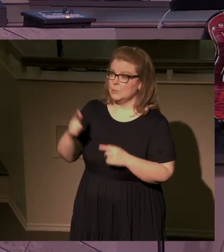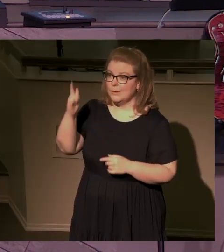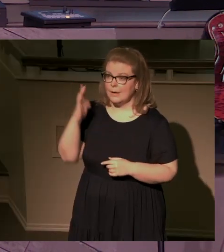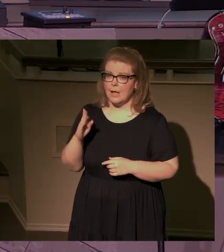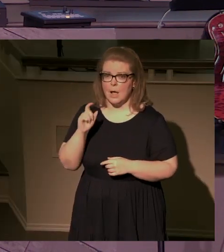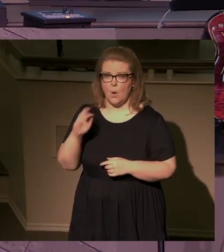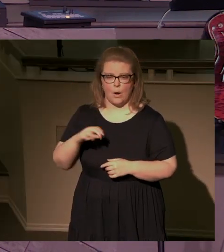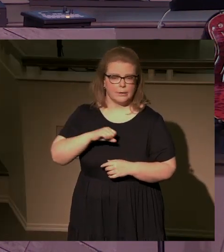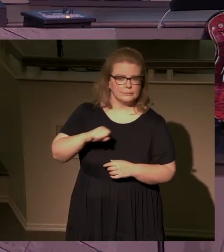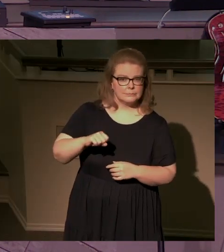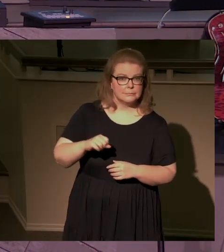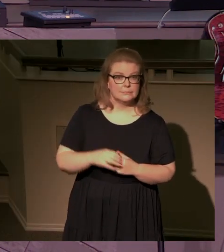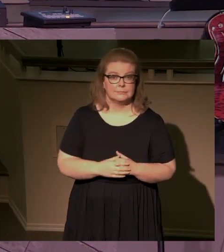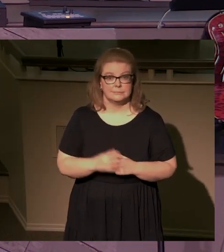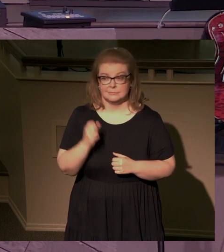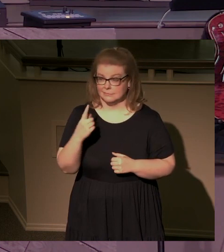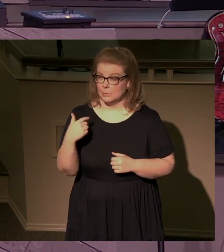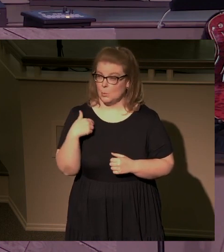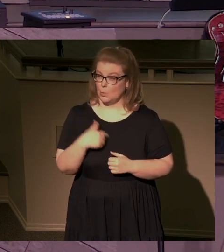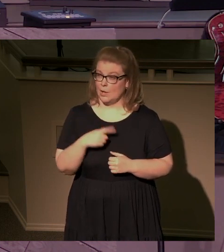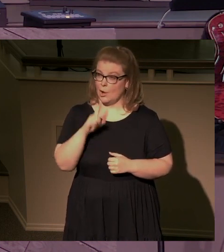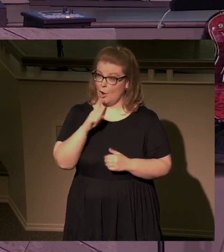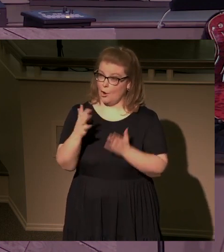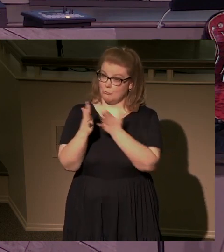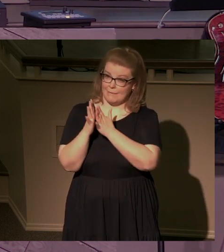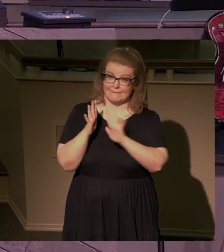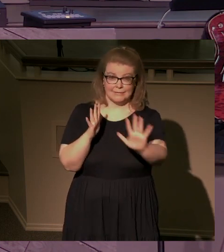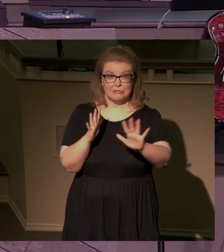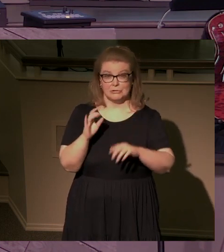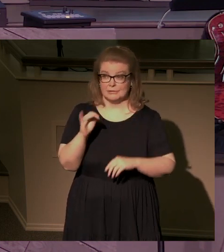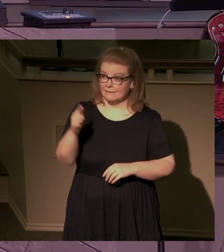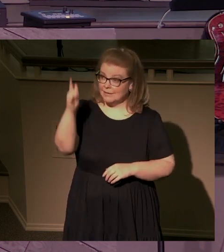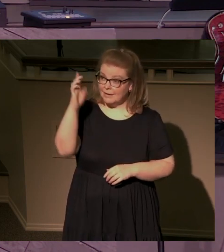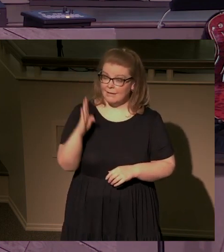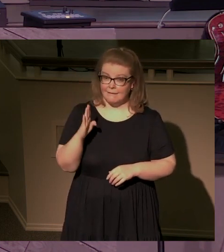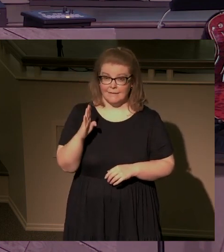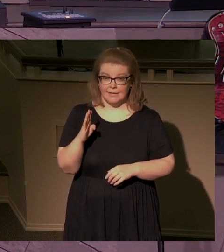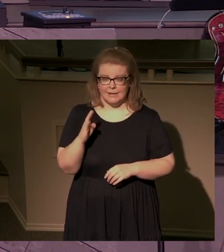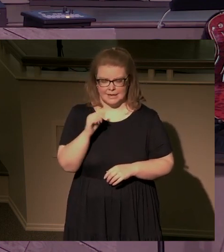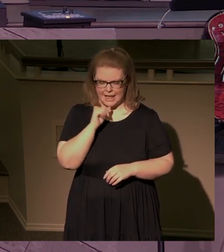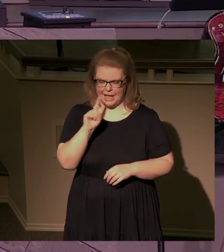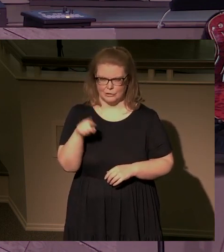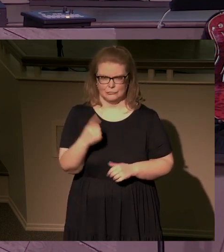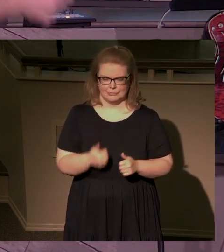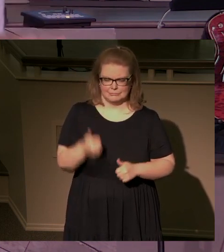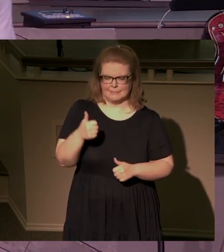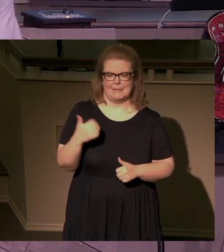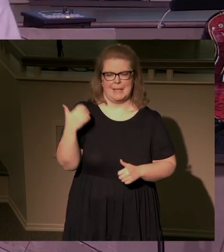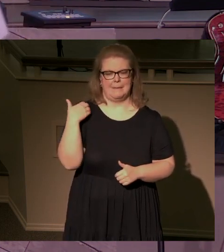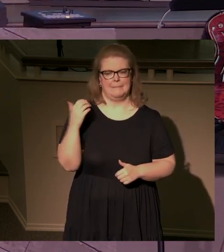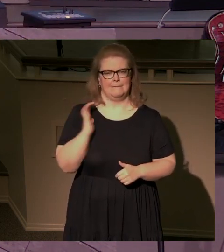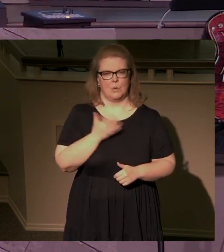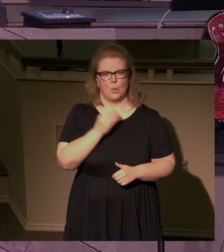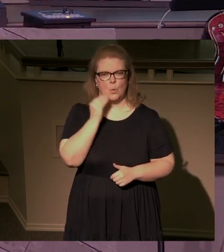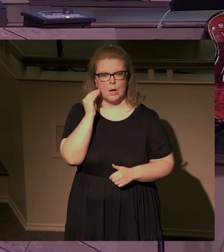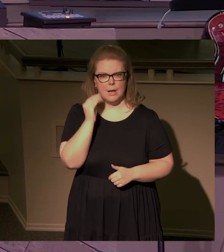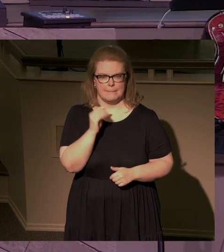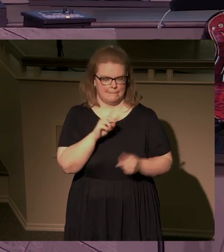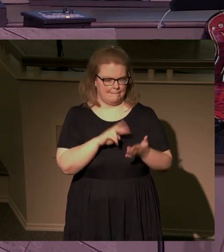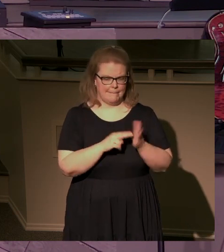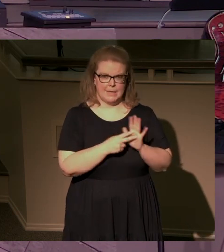You see, we're ambassadors of God, not just captains in our home. It's not just about telling our kids what to